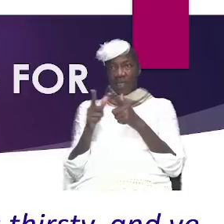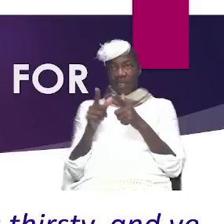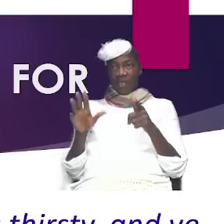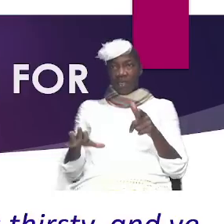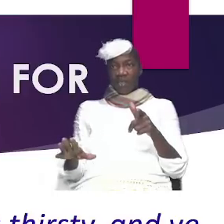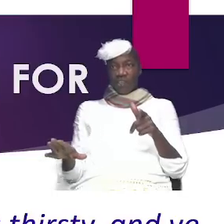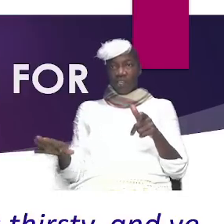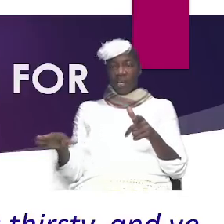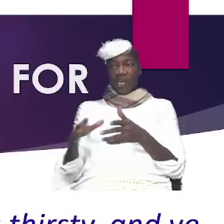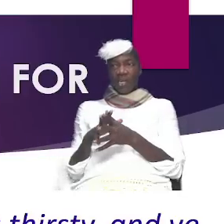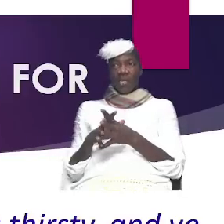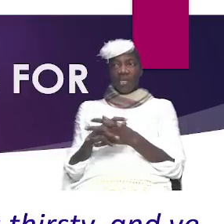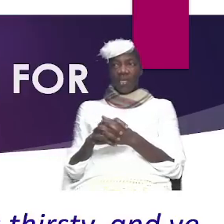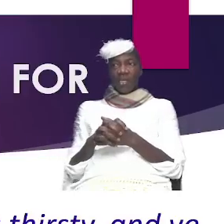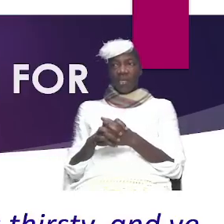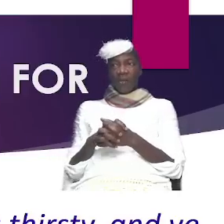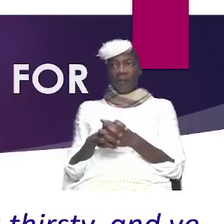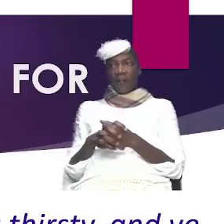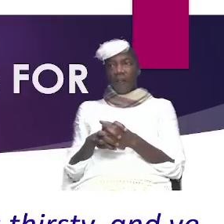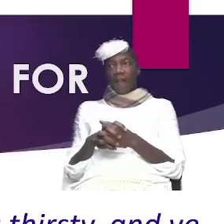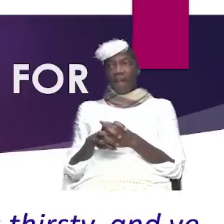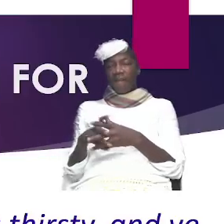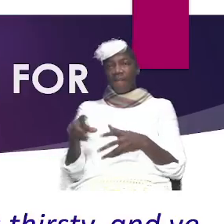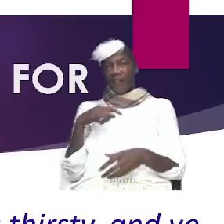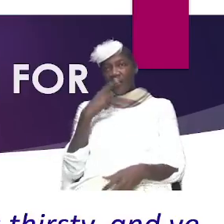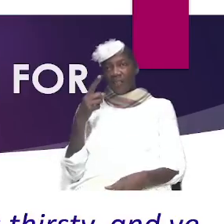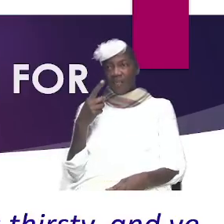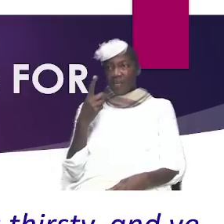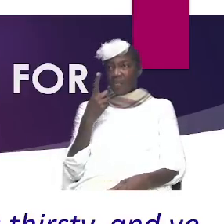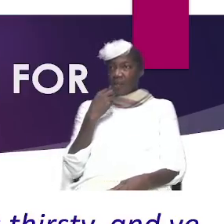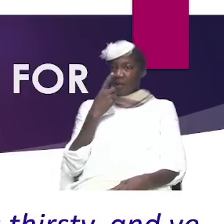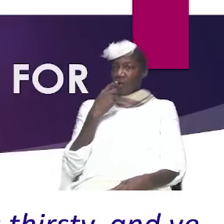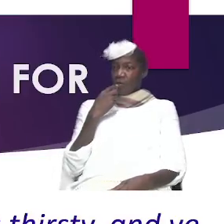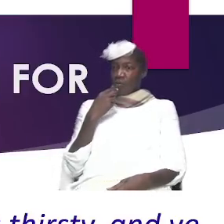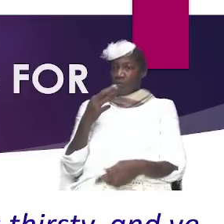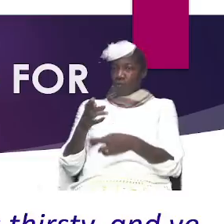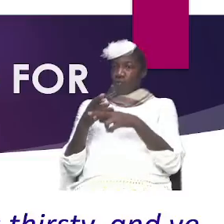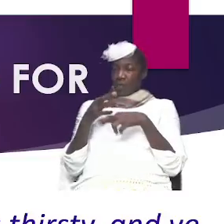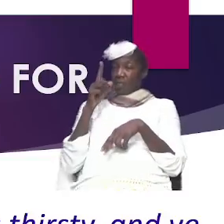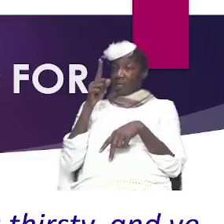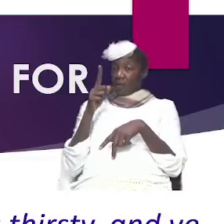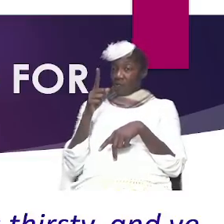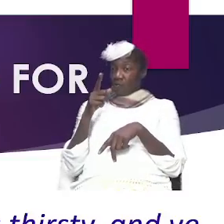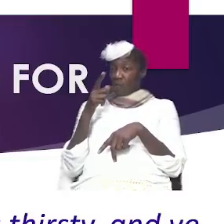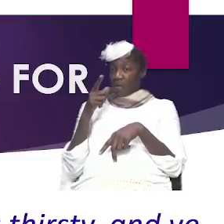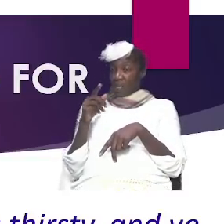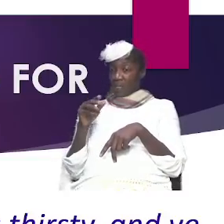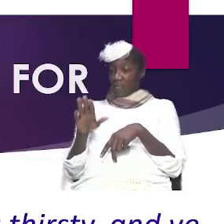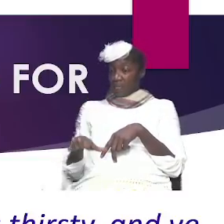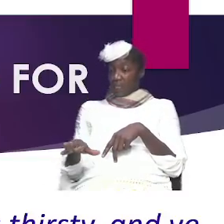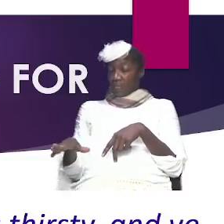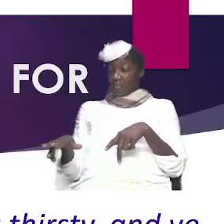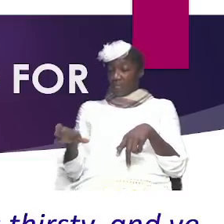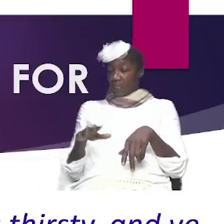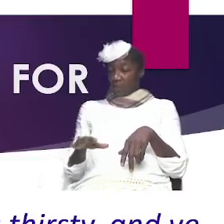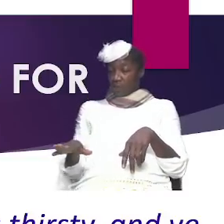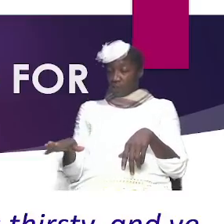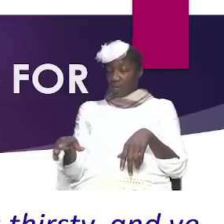He had a little child standing up beside him and said, whosoever receiveth one such child in my